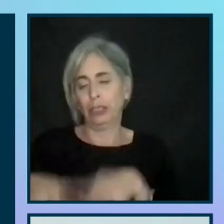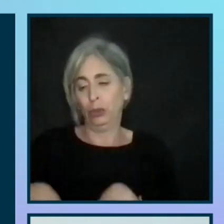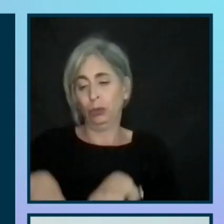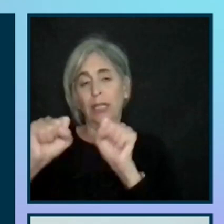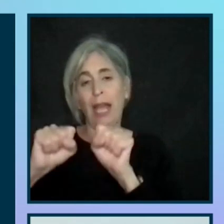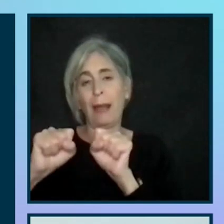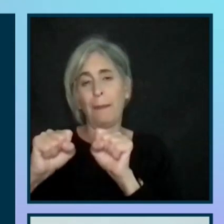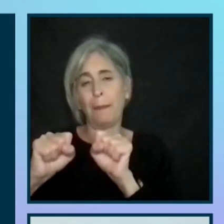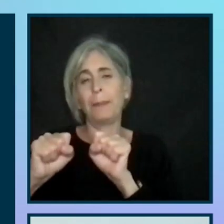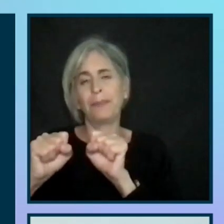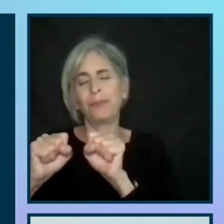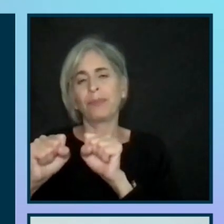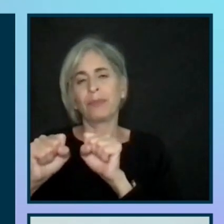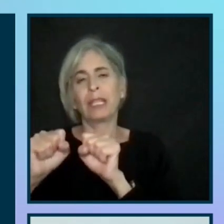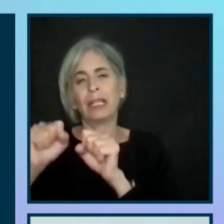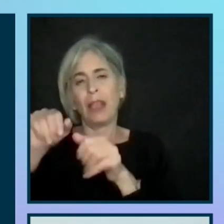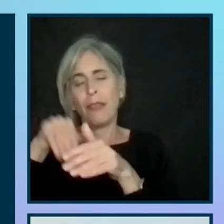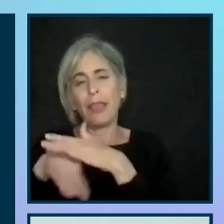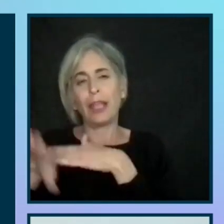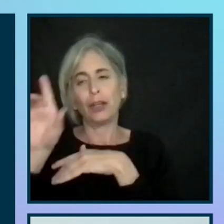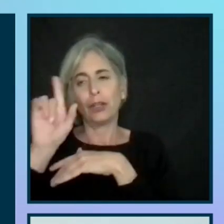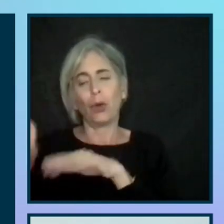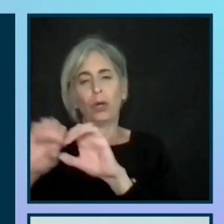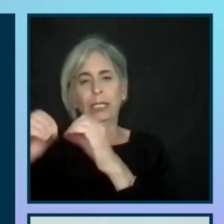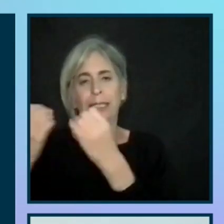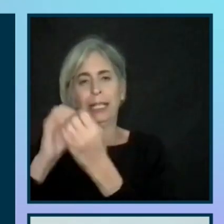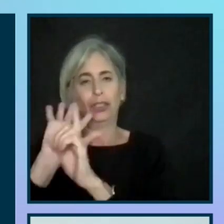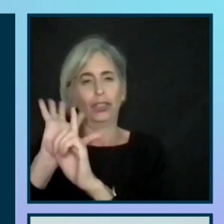more formally into your team's culture.